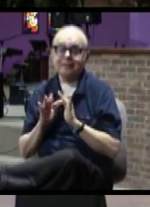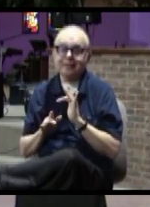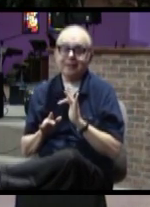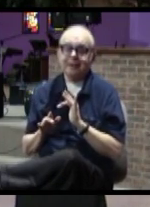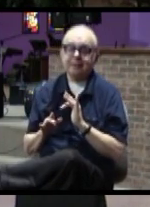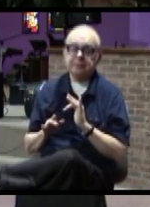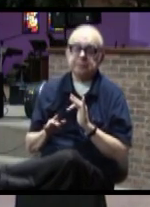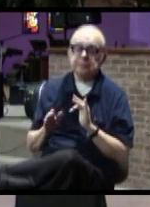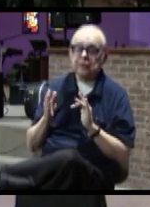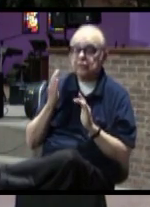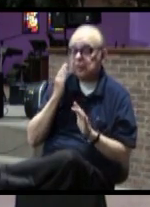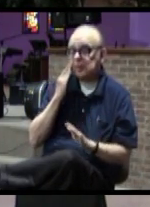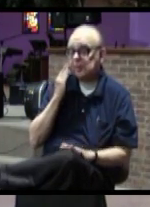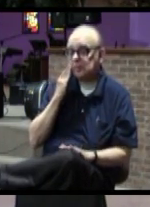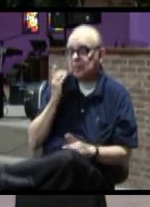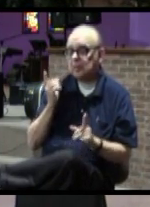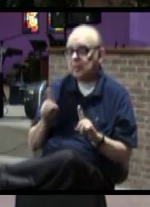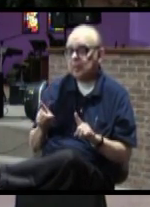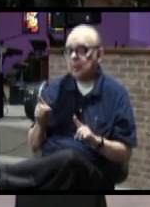Do you know,